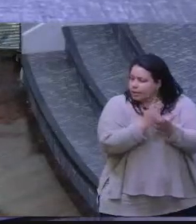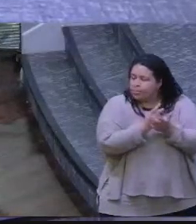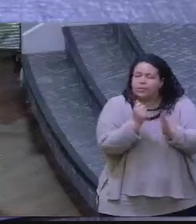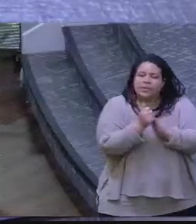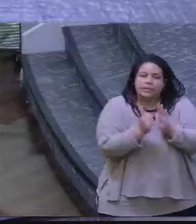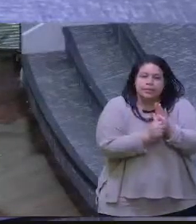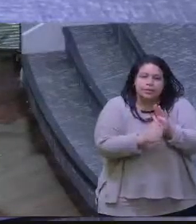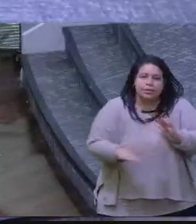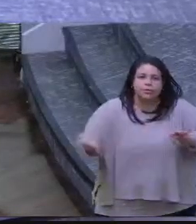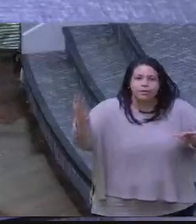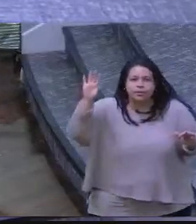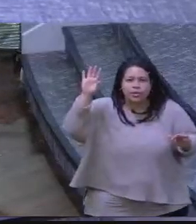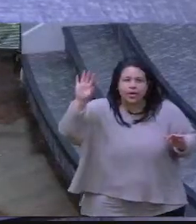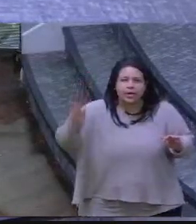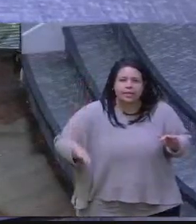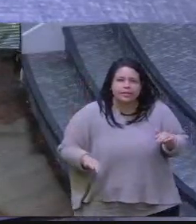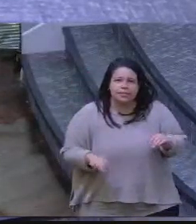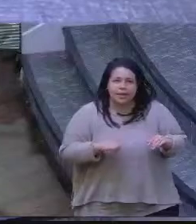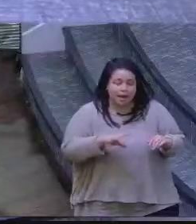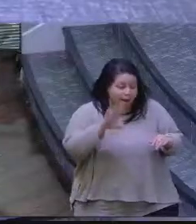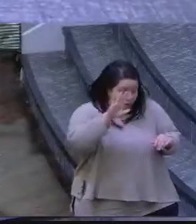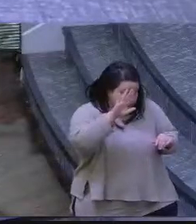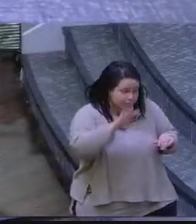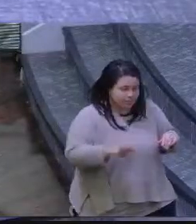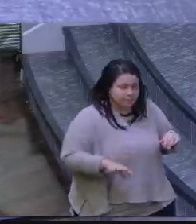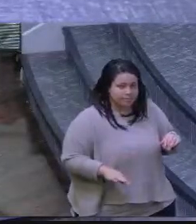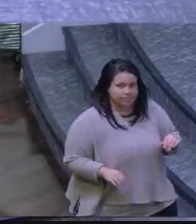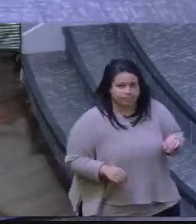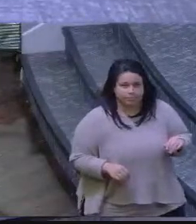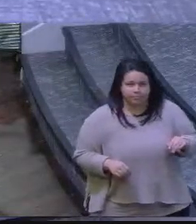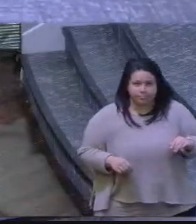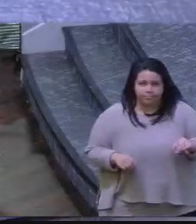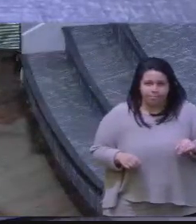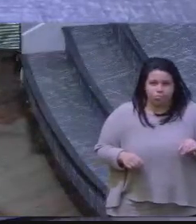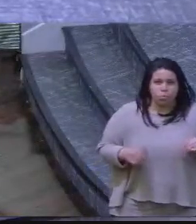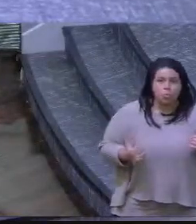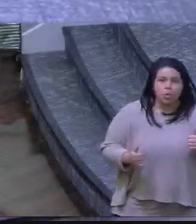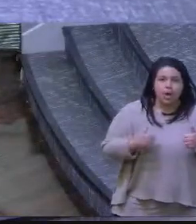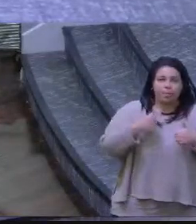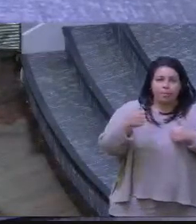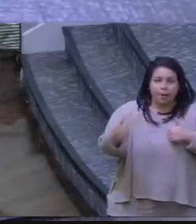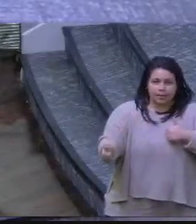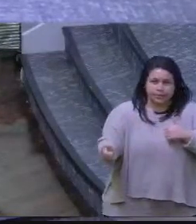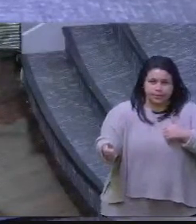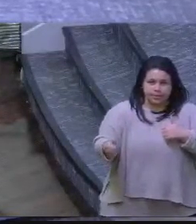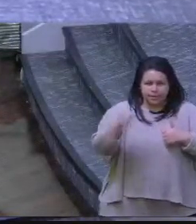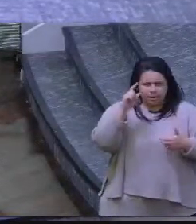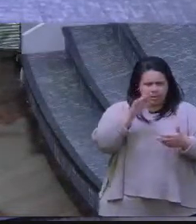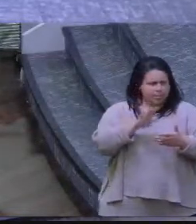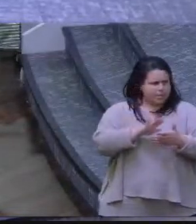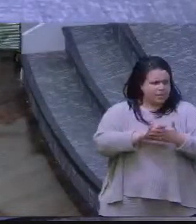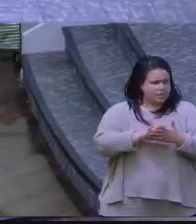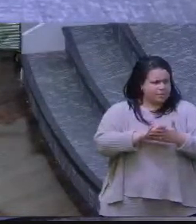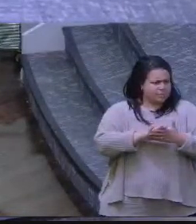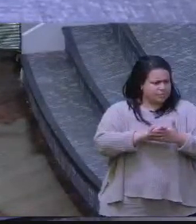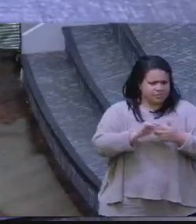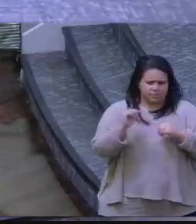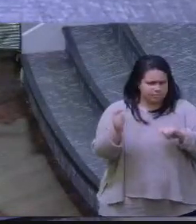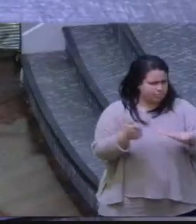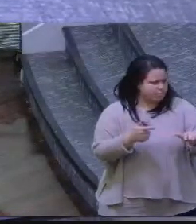hand high and say aye. Aye. Okay, that motion passes, I believe, unanimously. What?